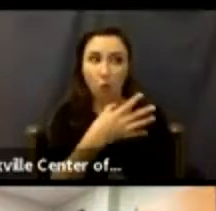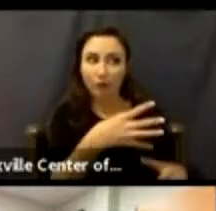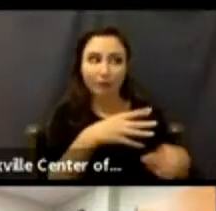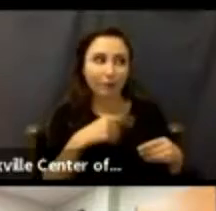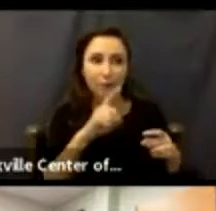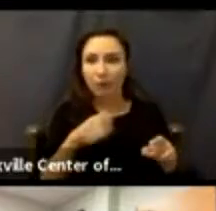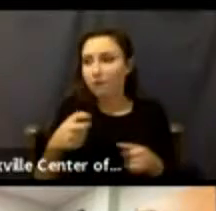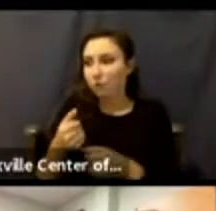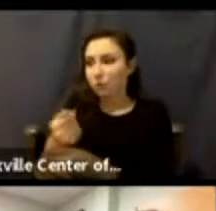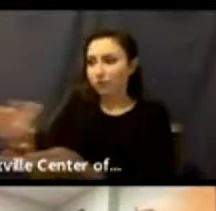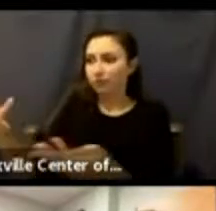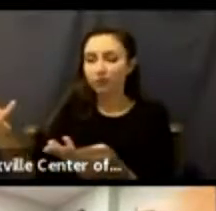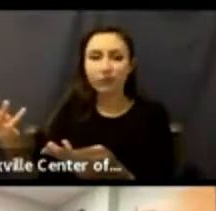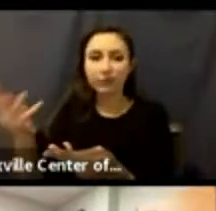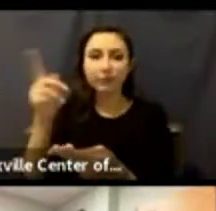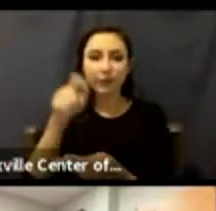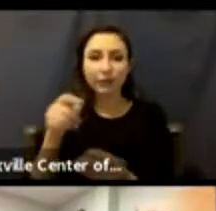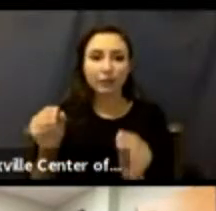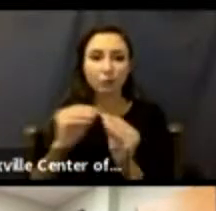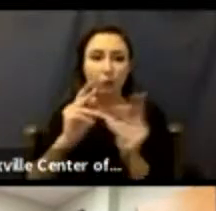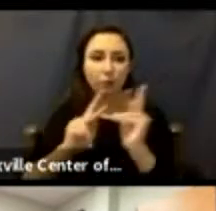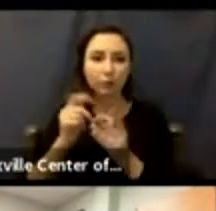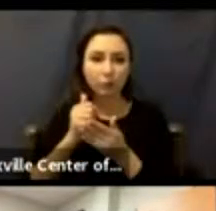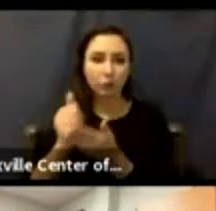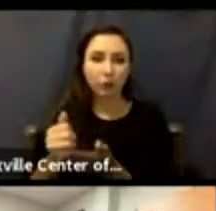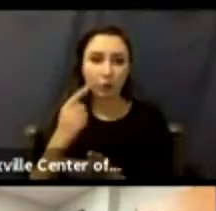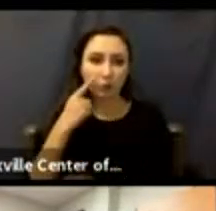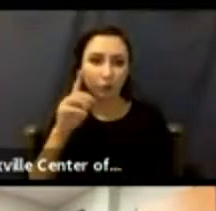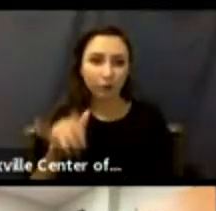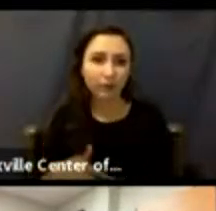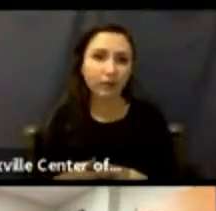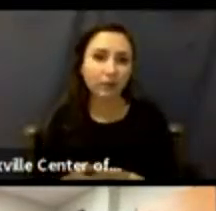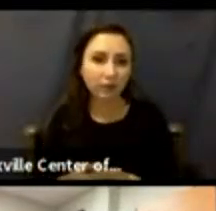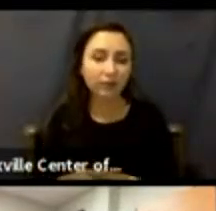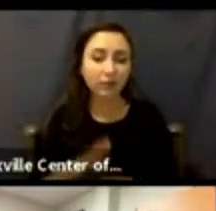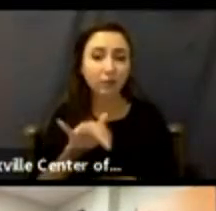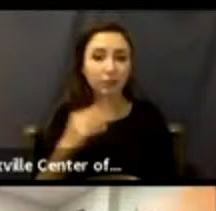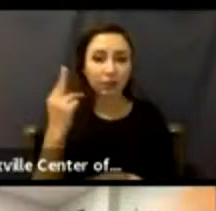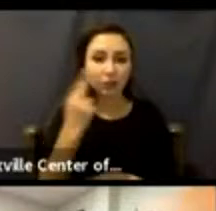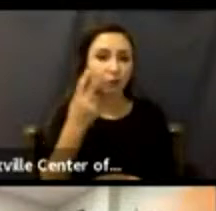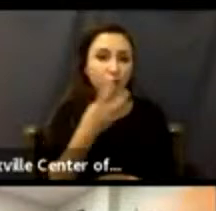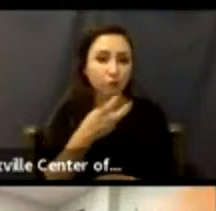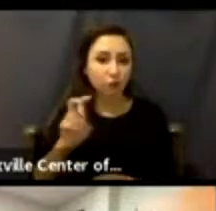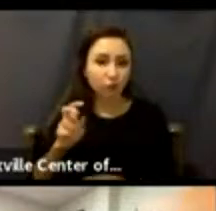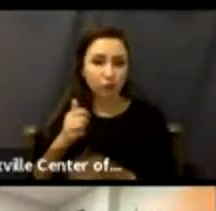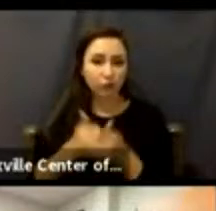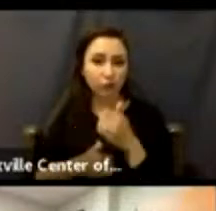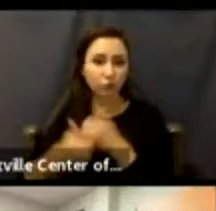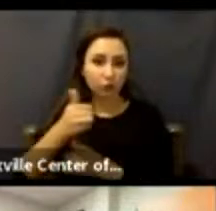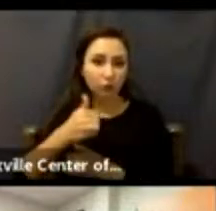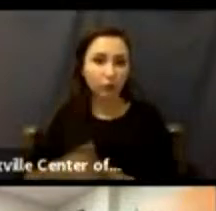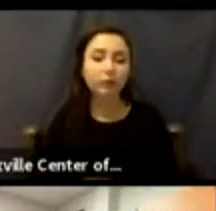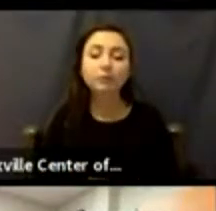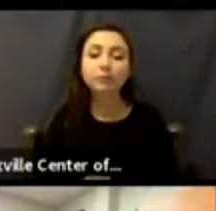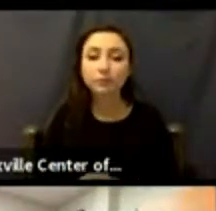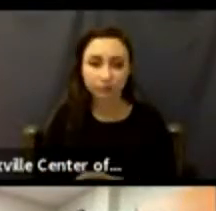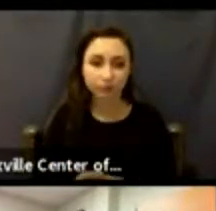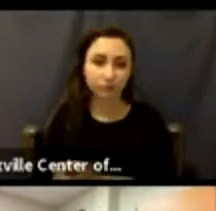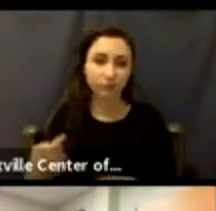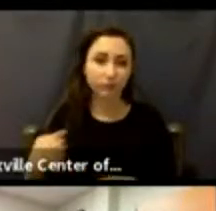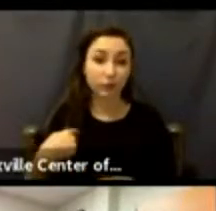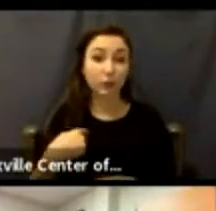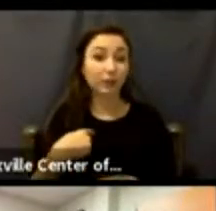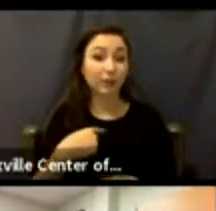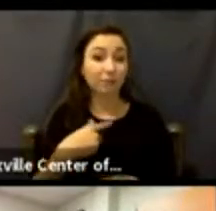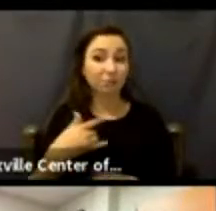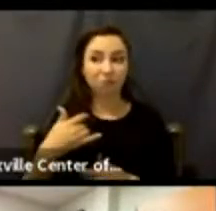got to have more people to help us do that. And so that's why we've shifted those priorities. We are calling cases